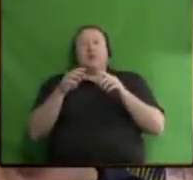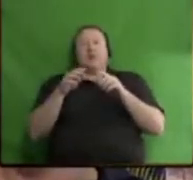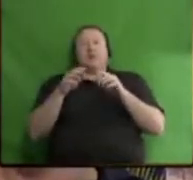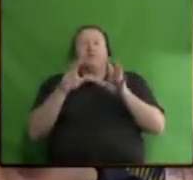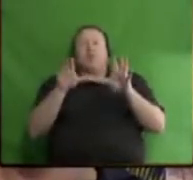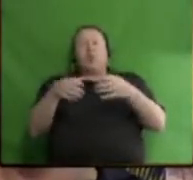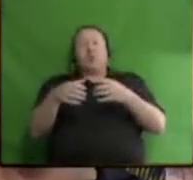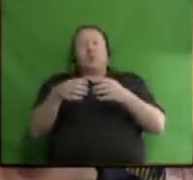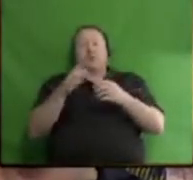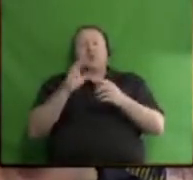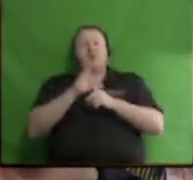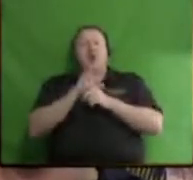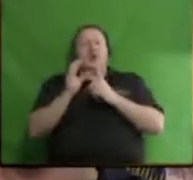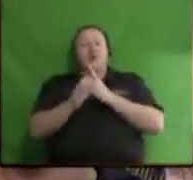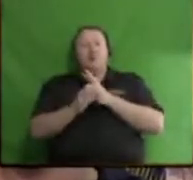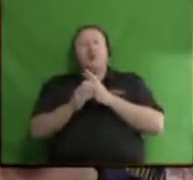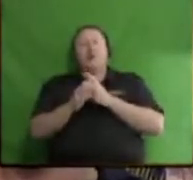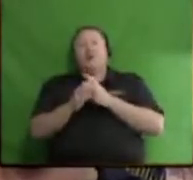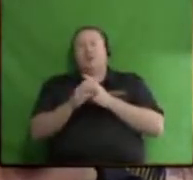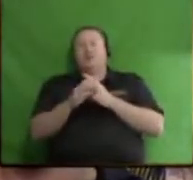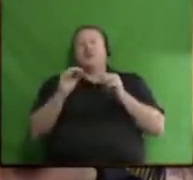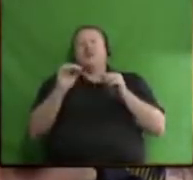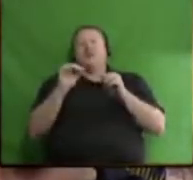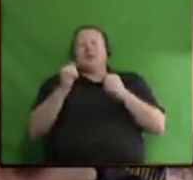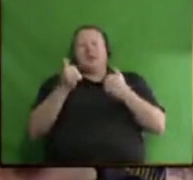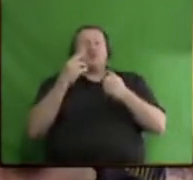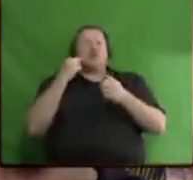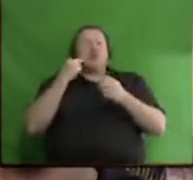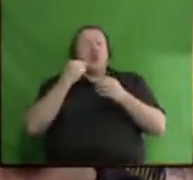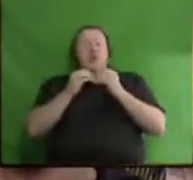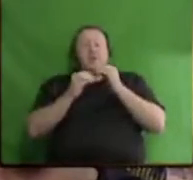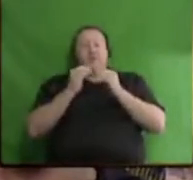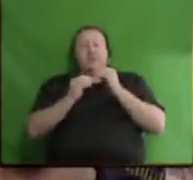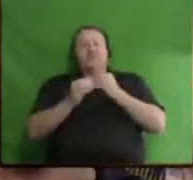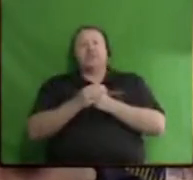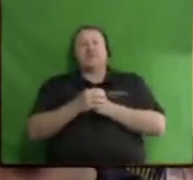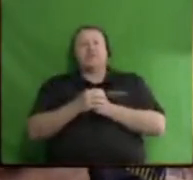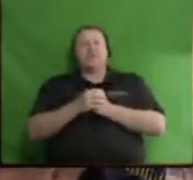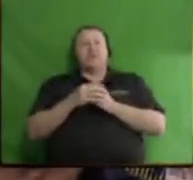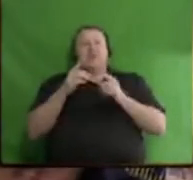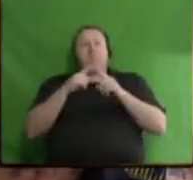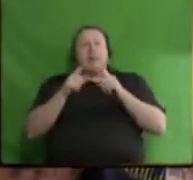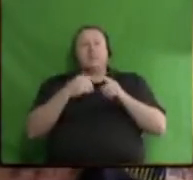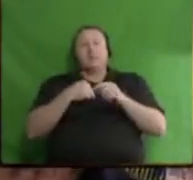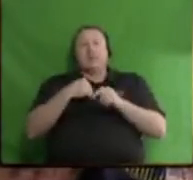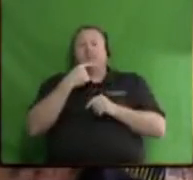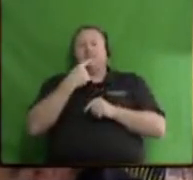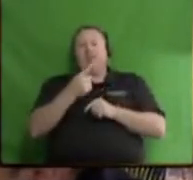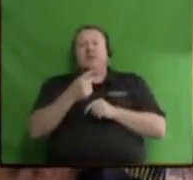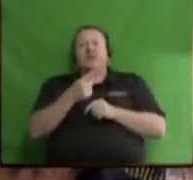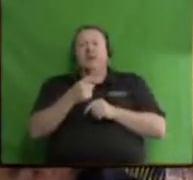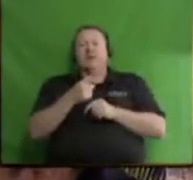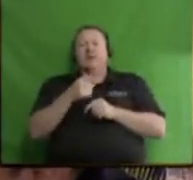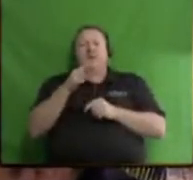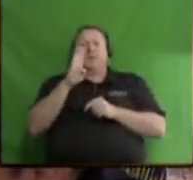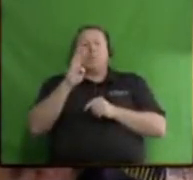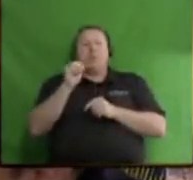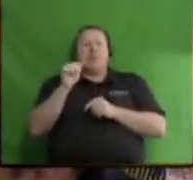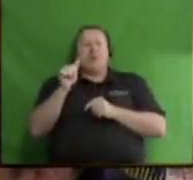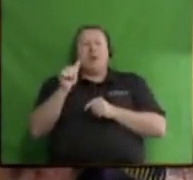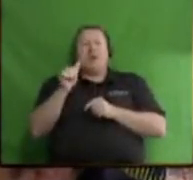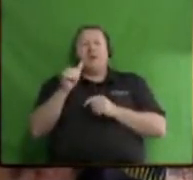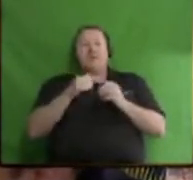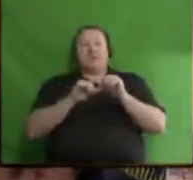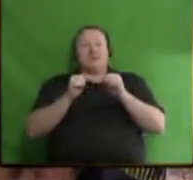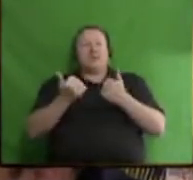and then you can imagine the difficulty of getting that right. However, I would say that to a large extent the BMA has succeeded in that. It